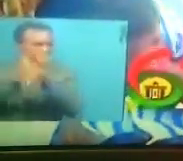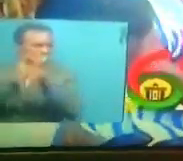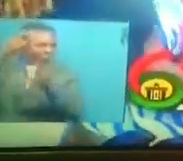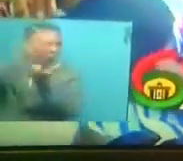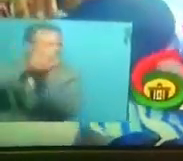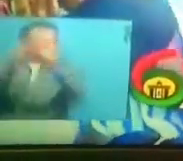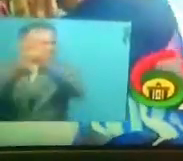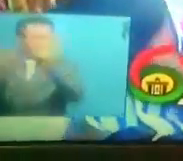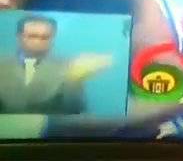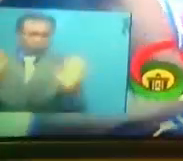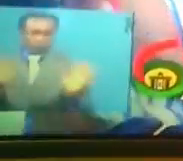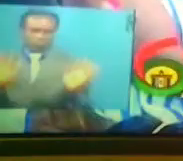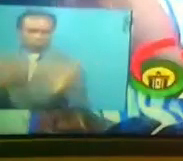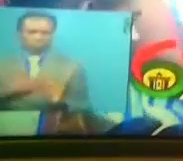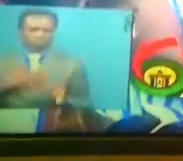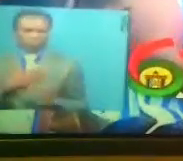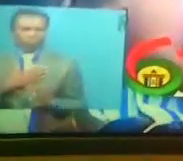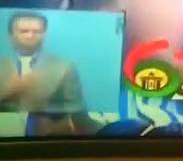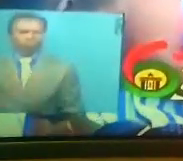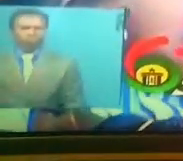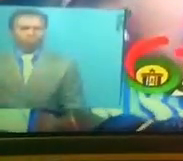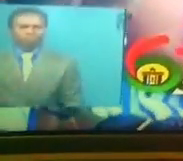You had men and